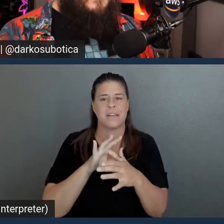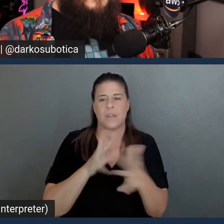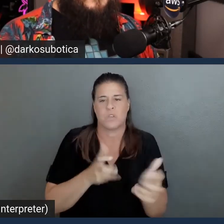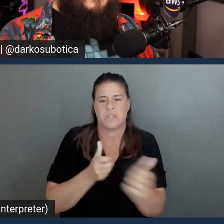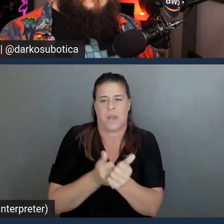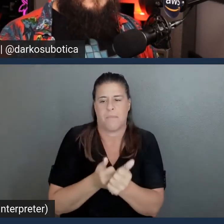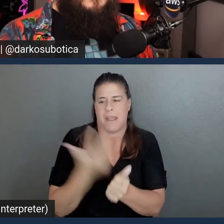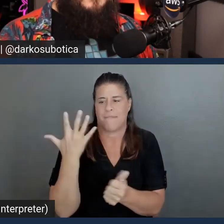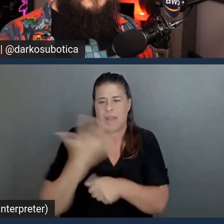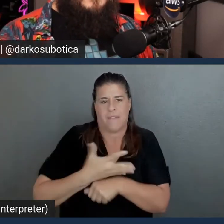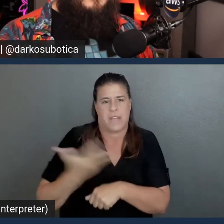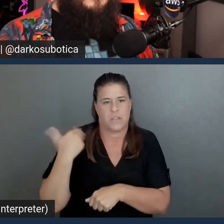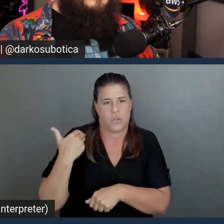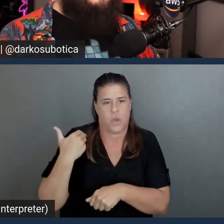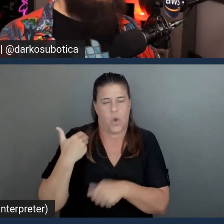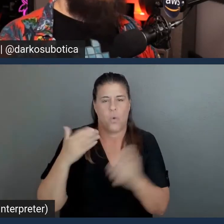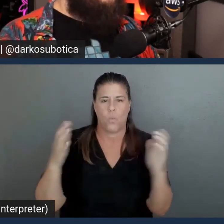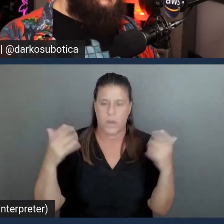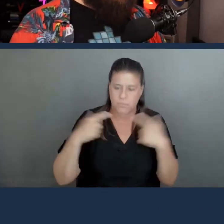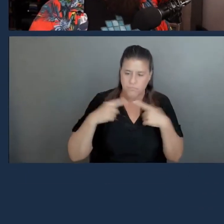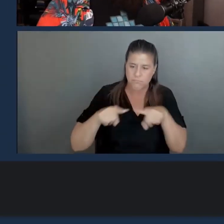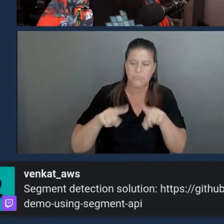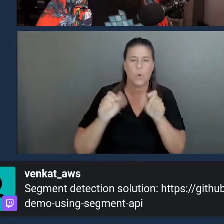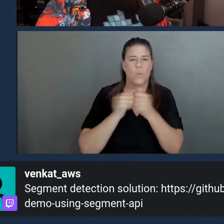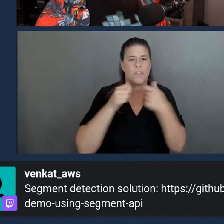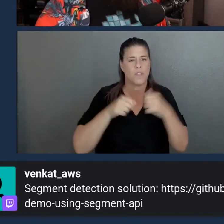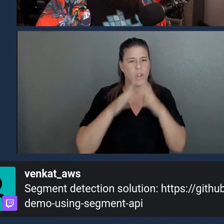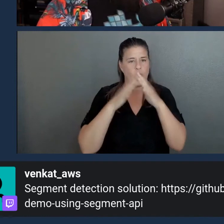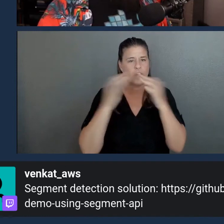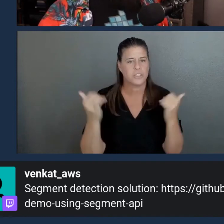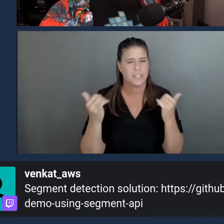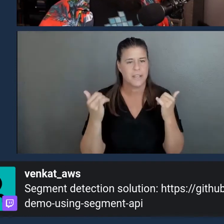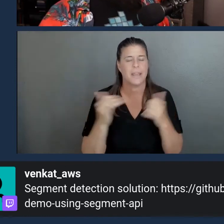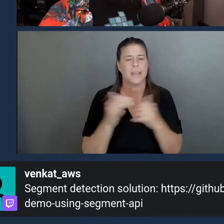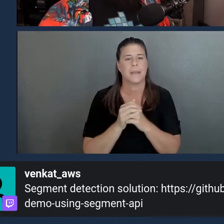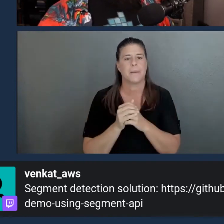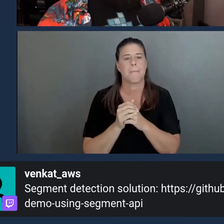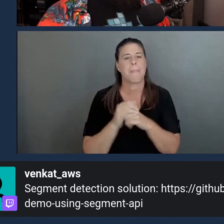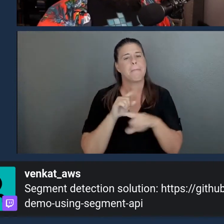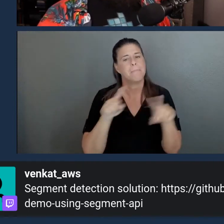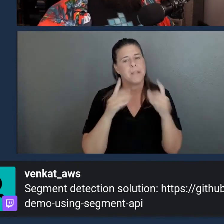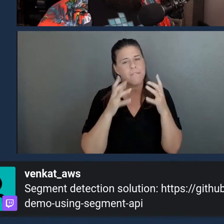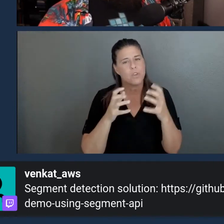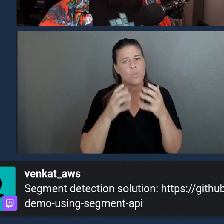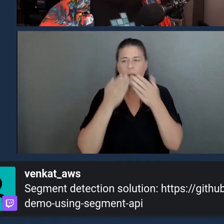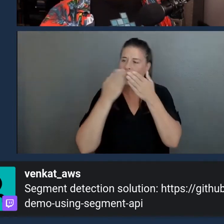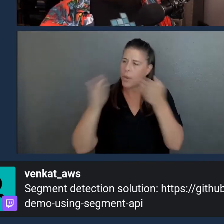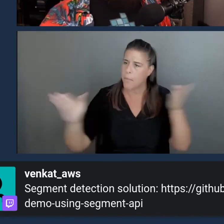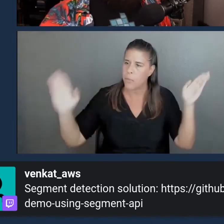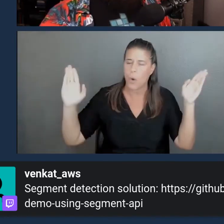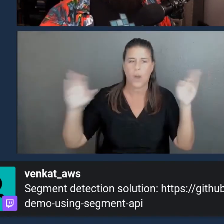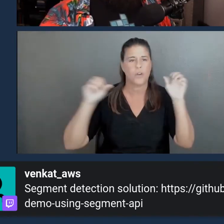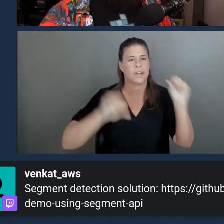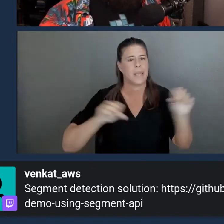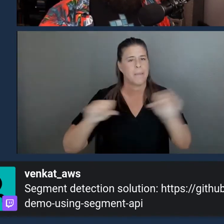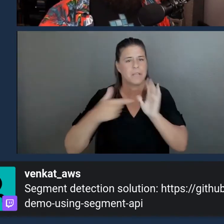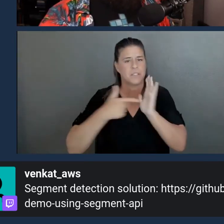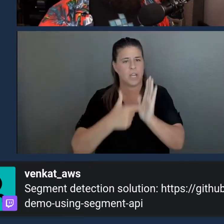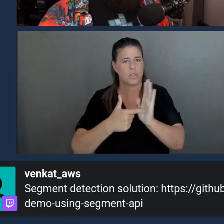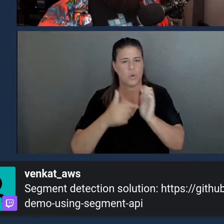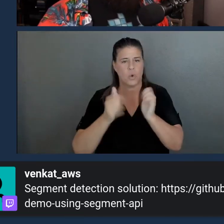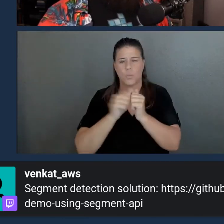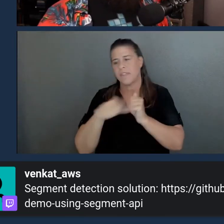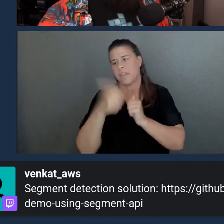We pushed it in conjunction with the launch earlier today. But if you want the broader capabilities that I showed around all the